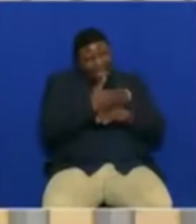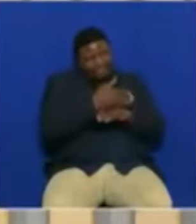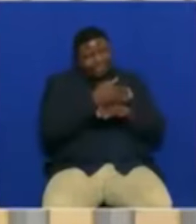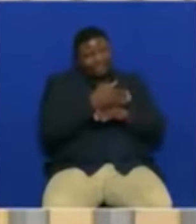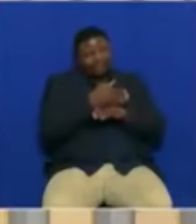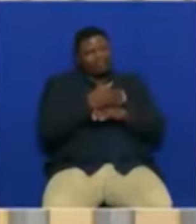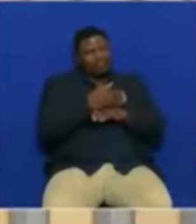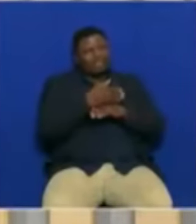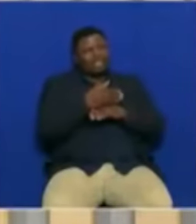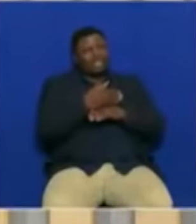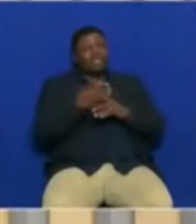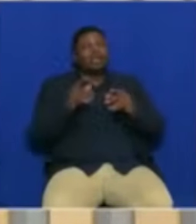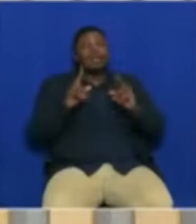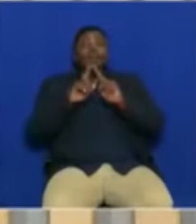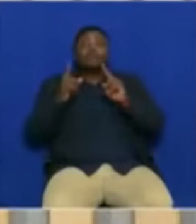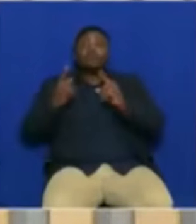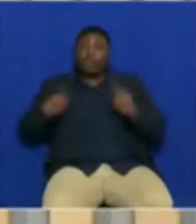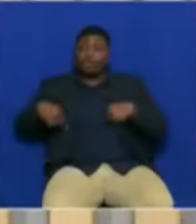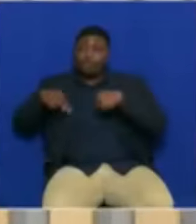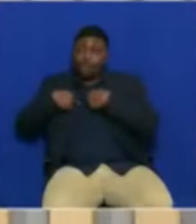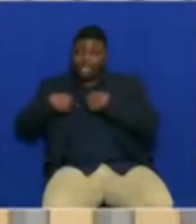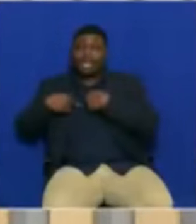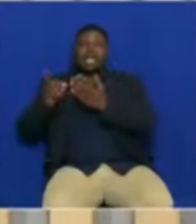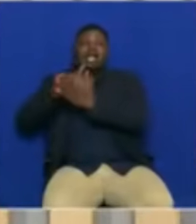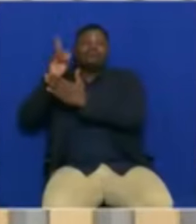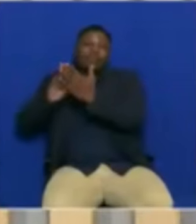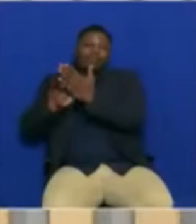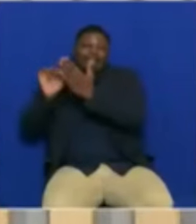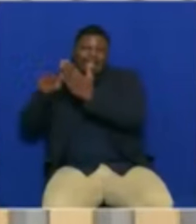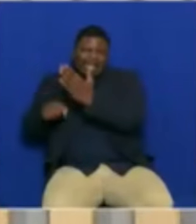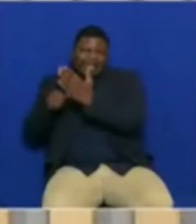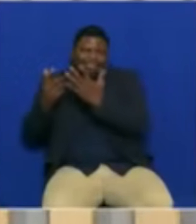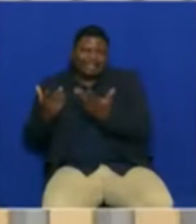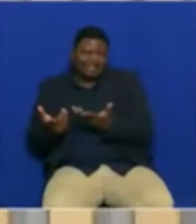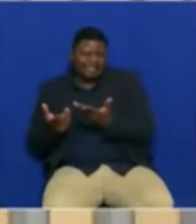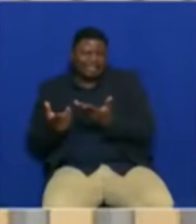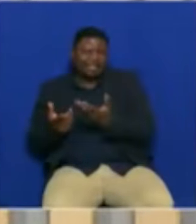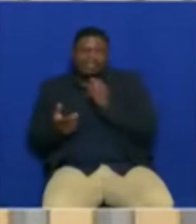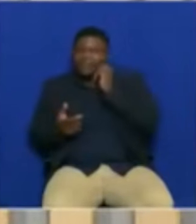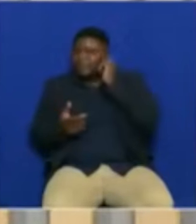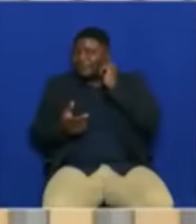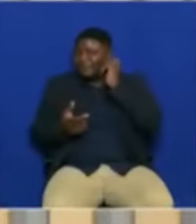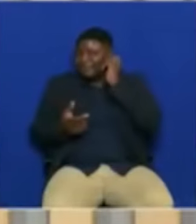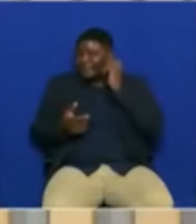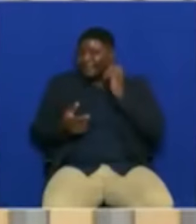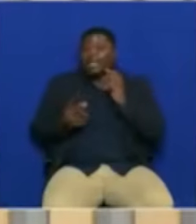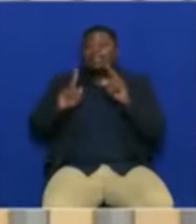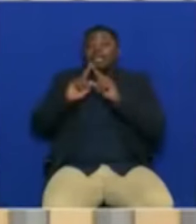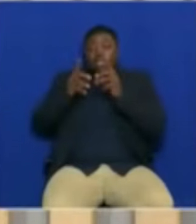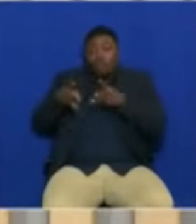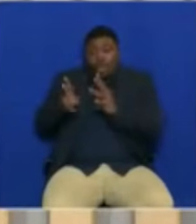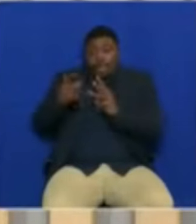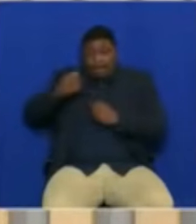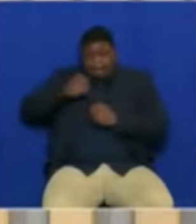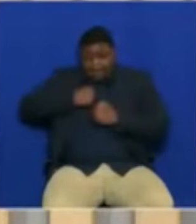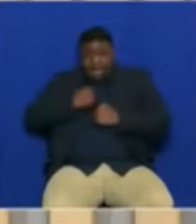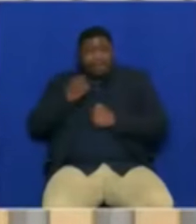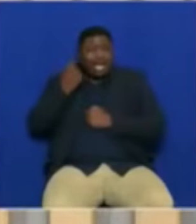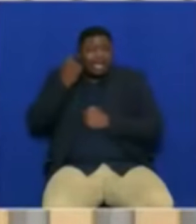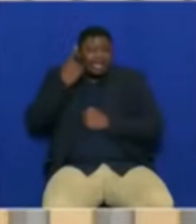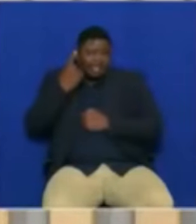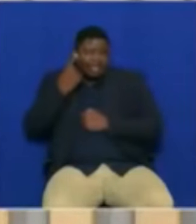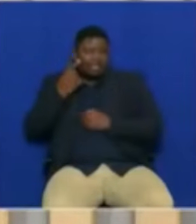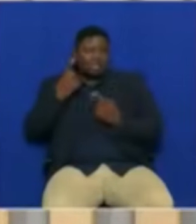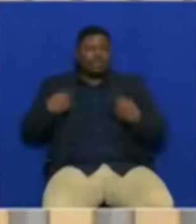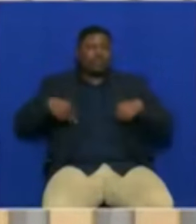It's, from the way I understand this and the way I've learned it in the office, is that we want to prosecute this in your